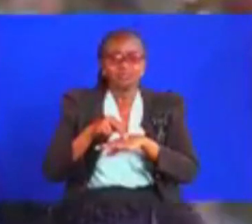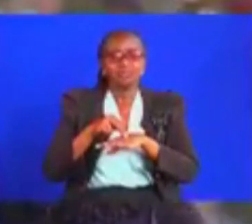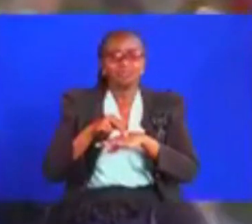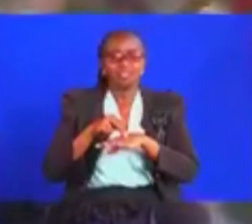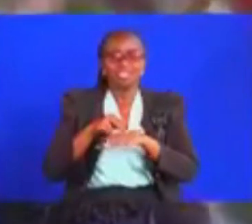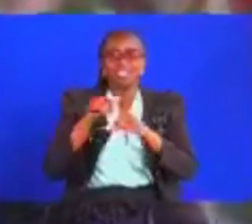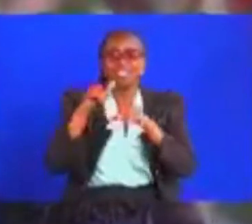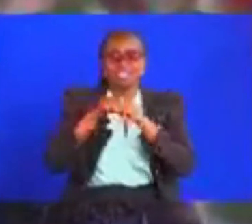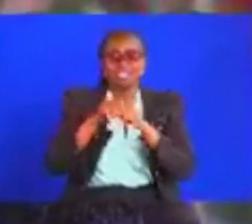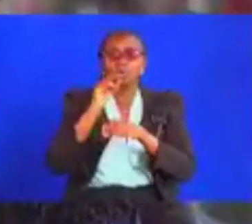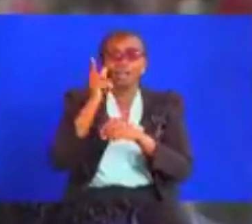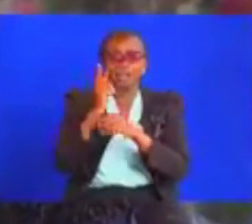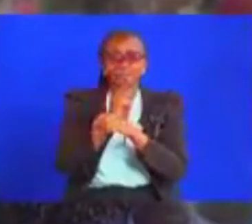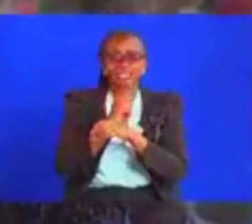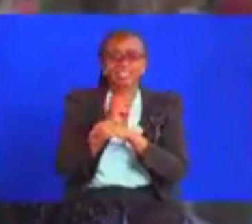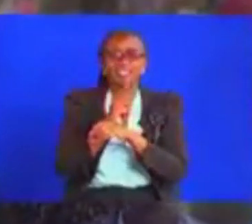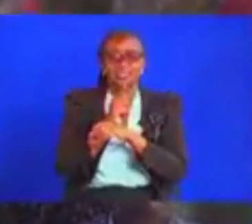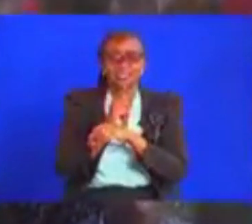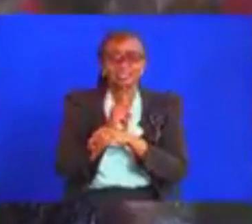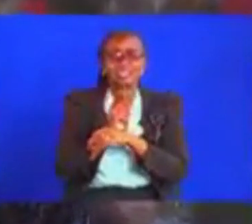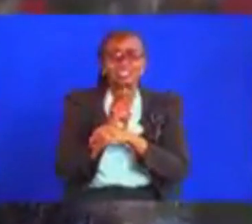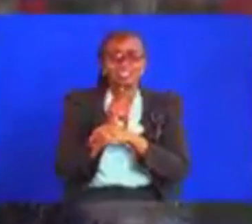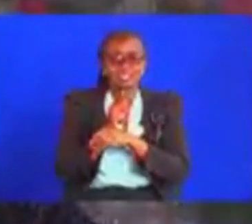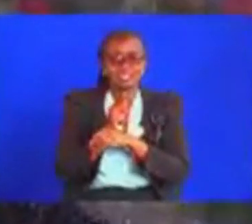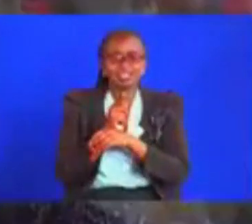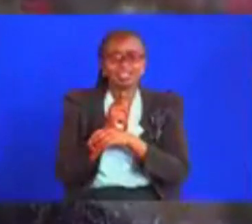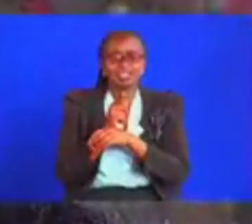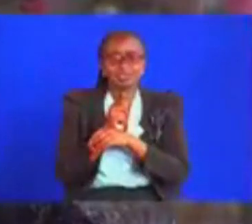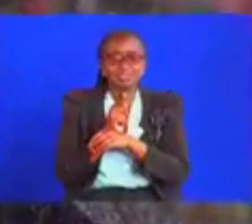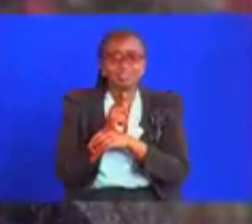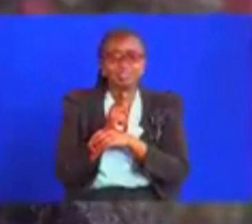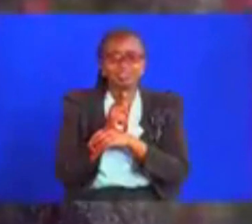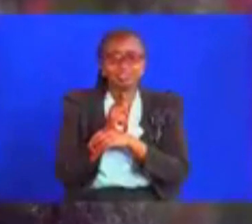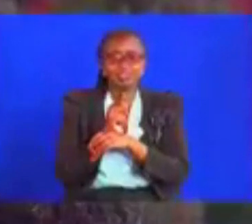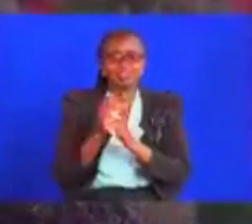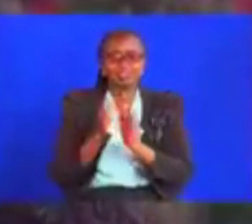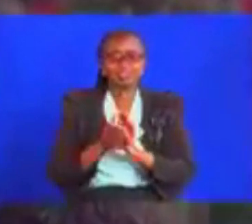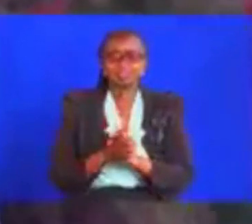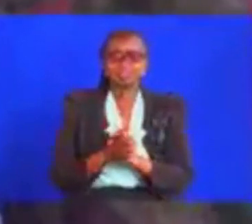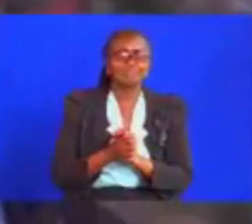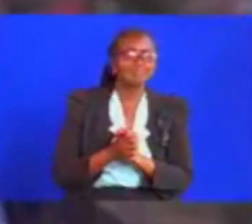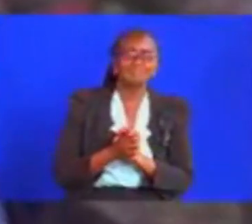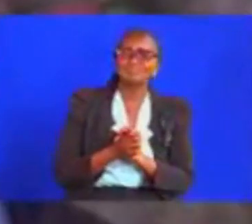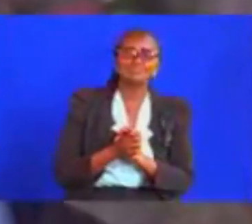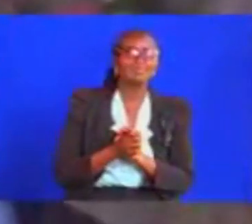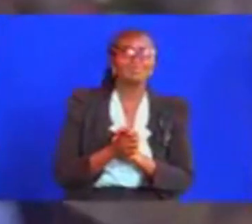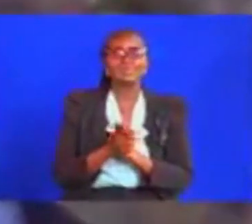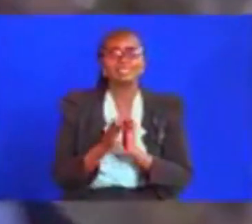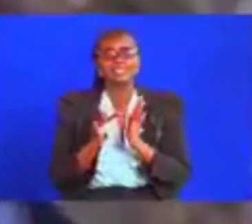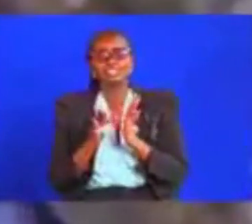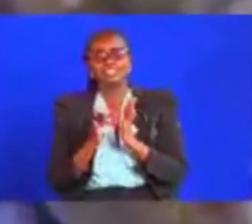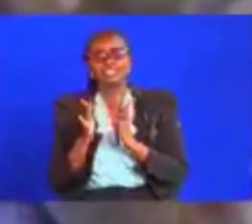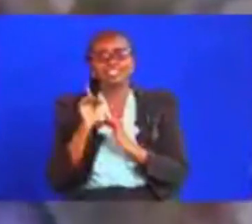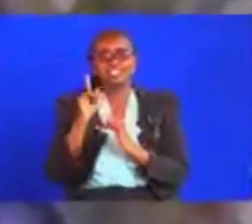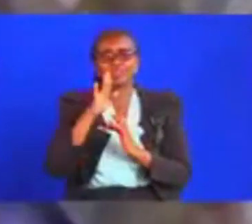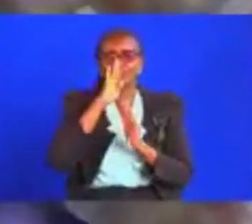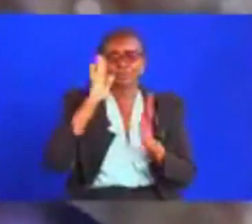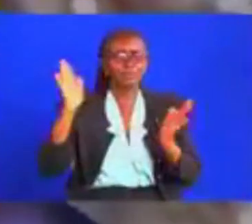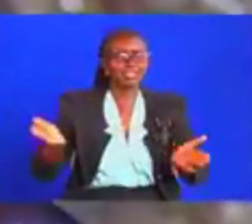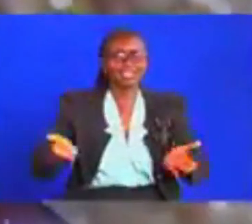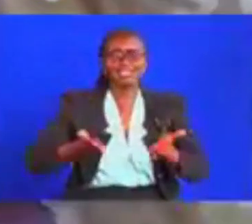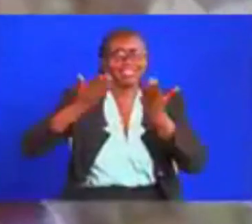In 1 minute, this is a solemn assembly. Jesus, you be lifted